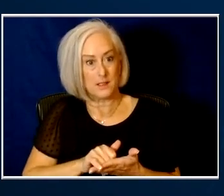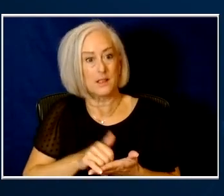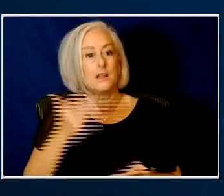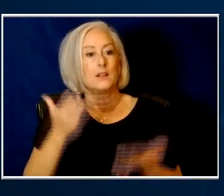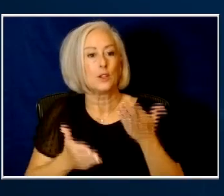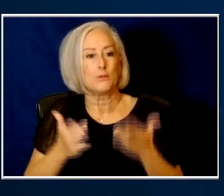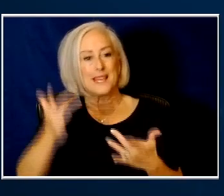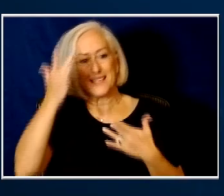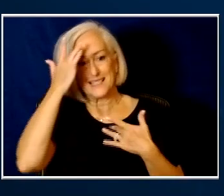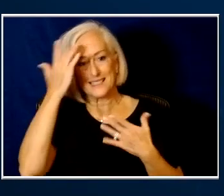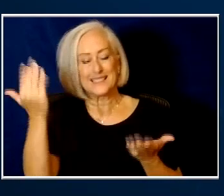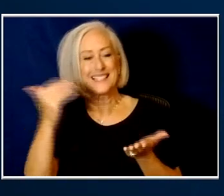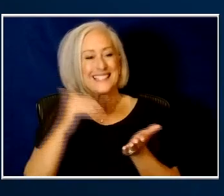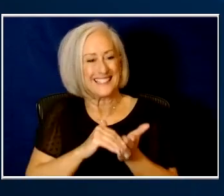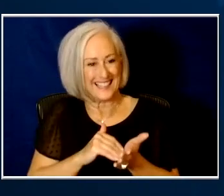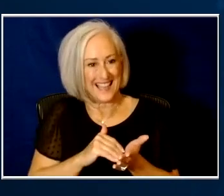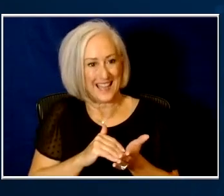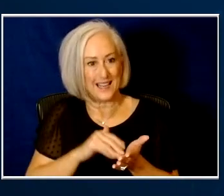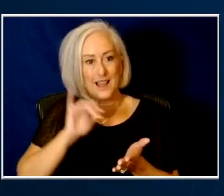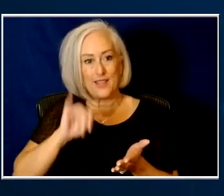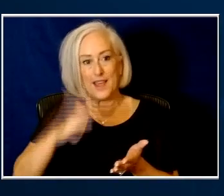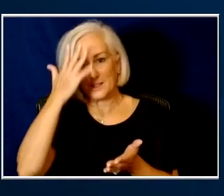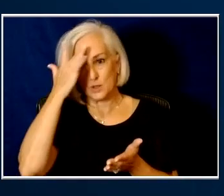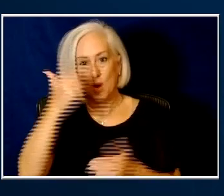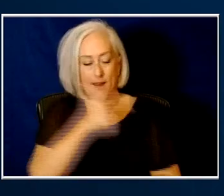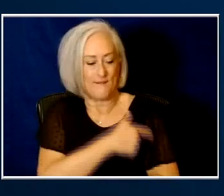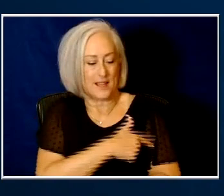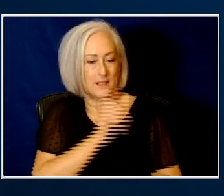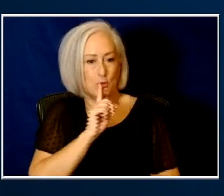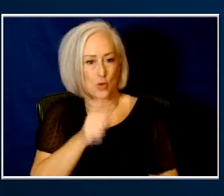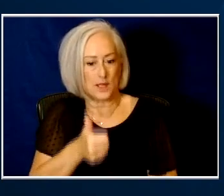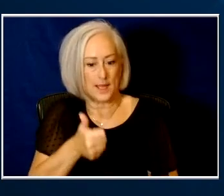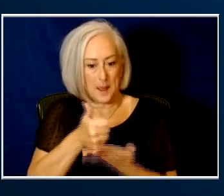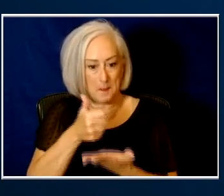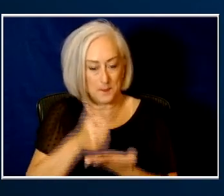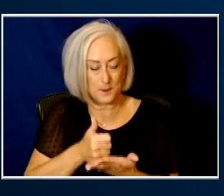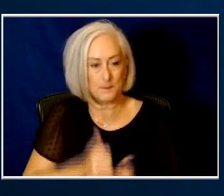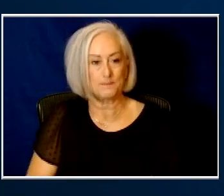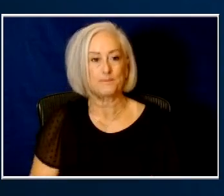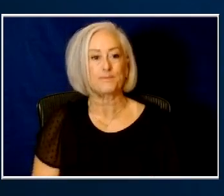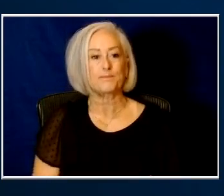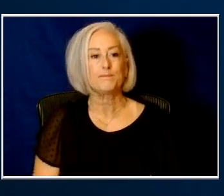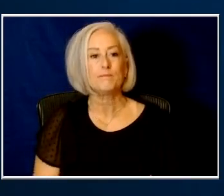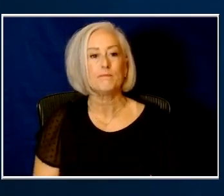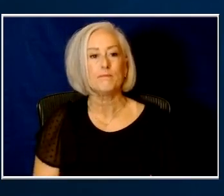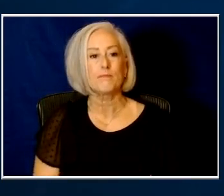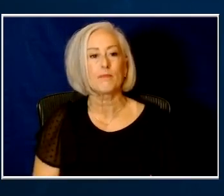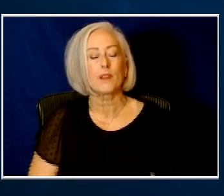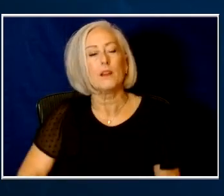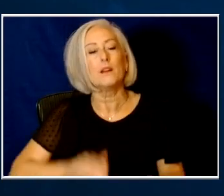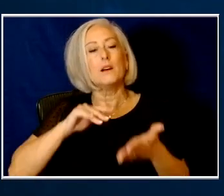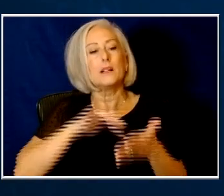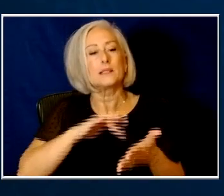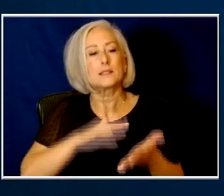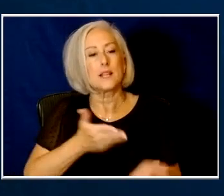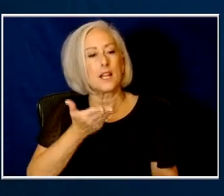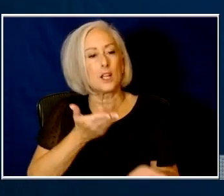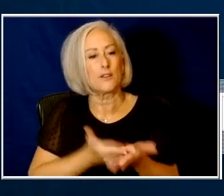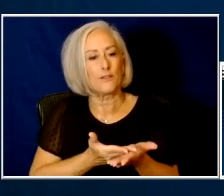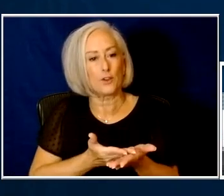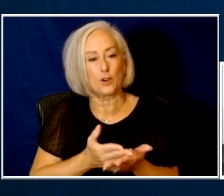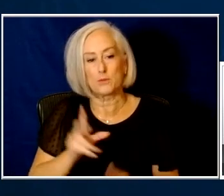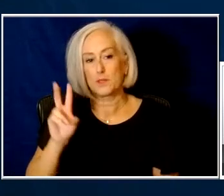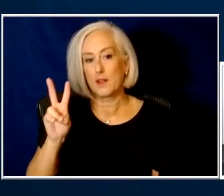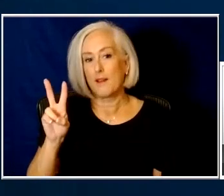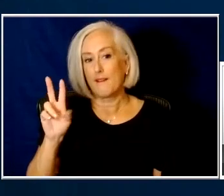get another COVID. And so vaccination really helps with that. Yeah. Also, another study that confirms what we've been saying about the VA hospital. The VA